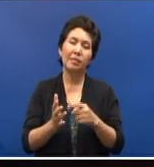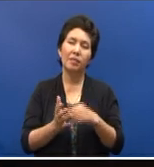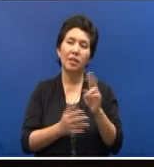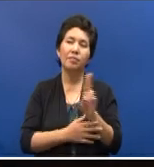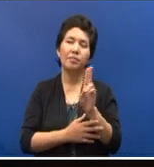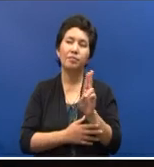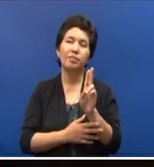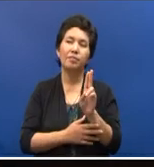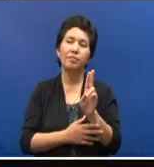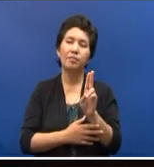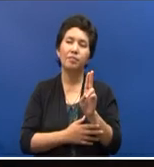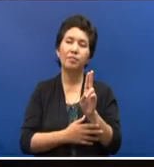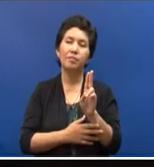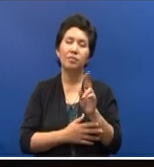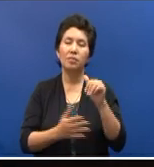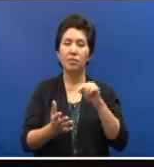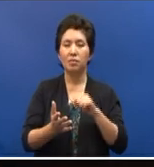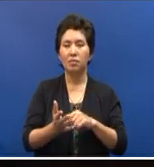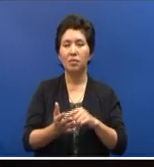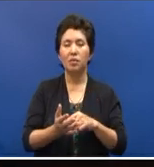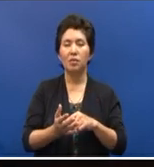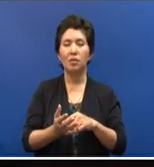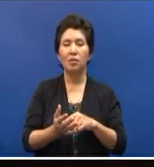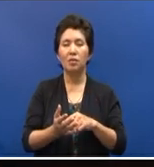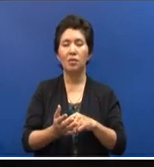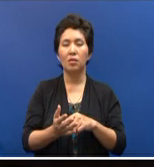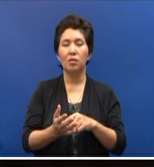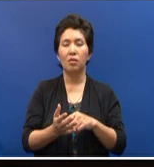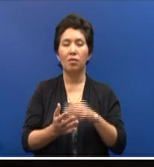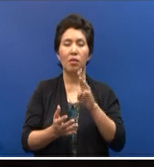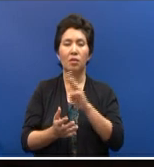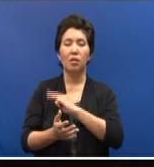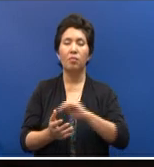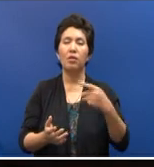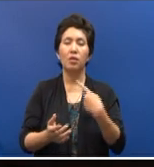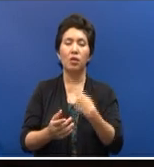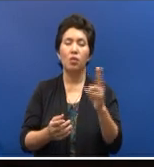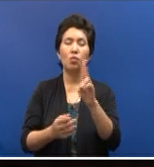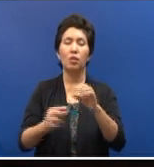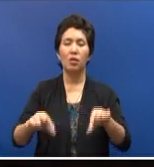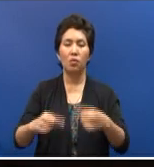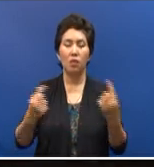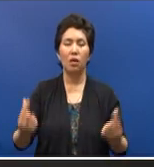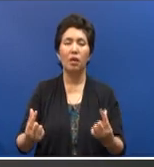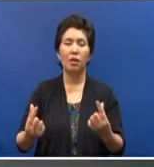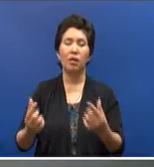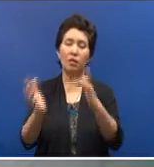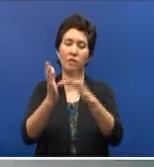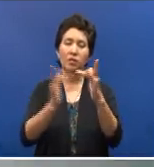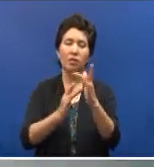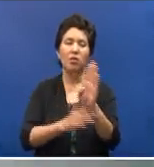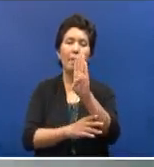use the holy book. Okay, for example, for the Muslim they use Quran. Okay, for the Christians they have the